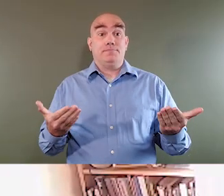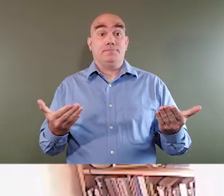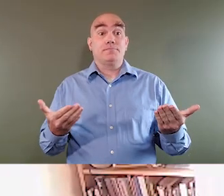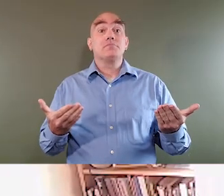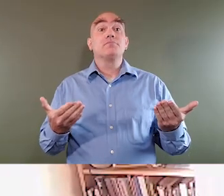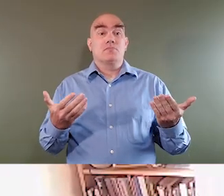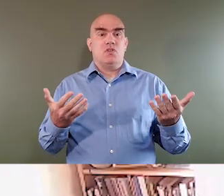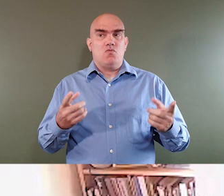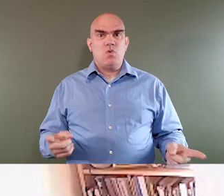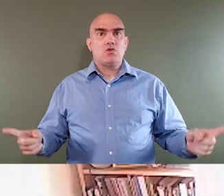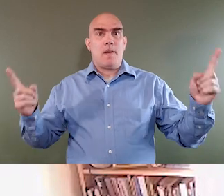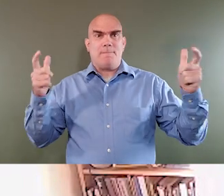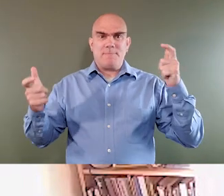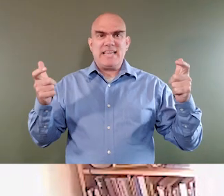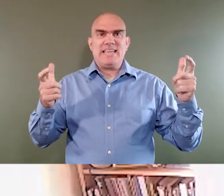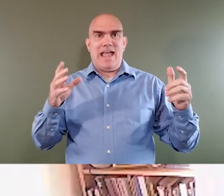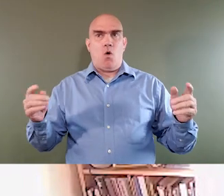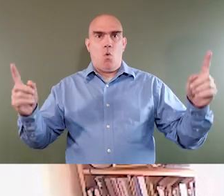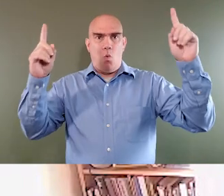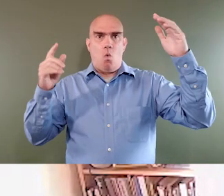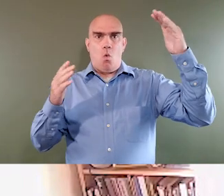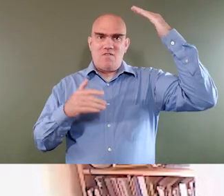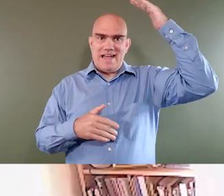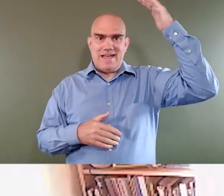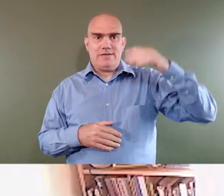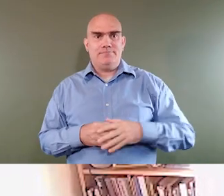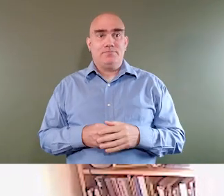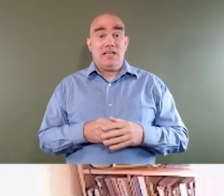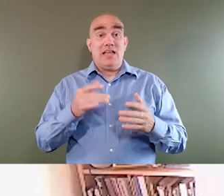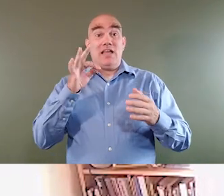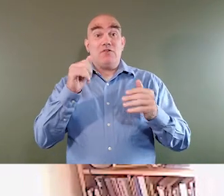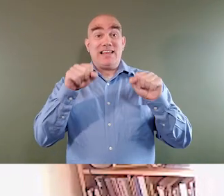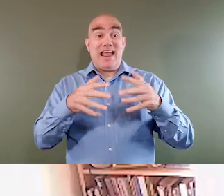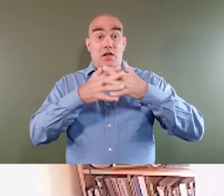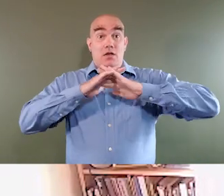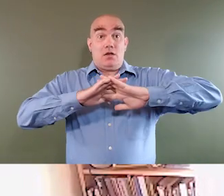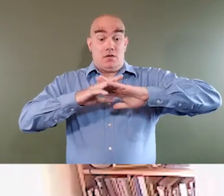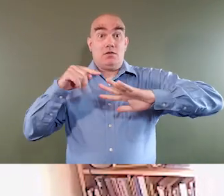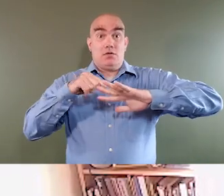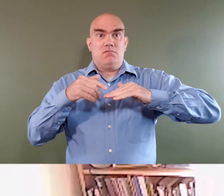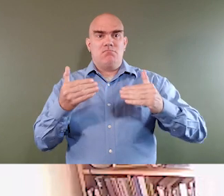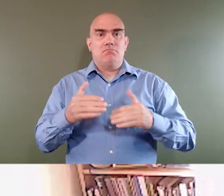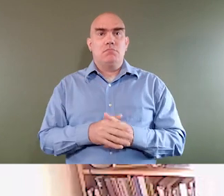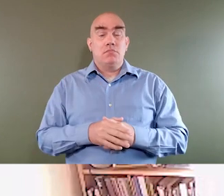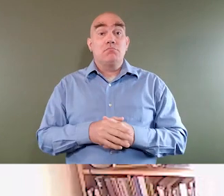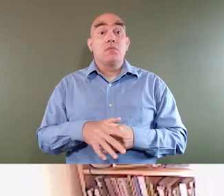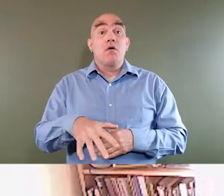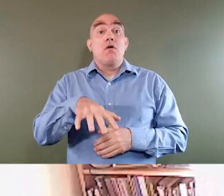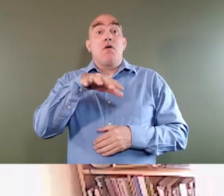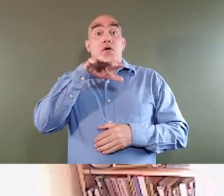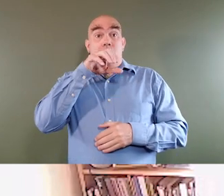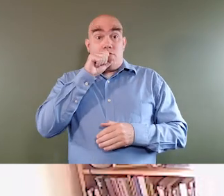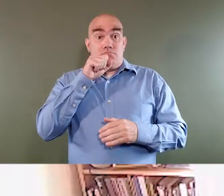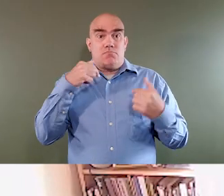them big and tall overhead, interlace the fingers if you're able to, take an inhale to shrug up, and then an exhale, find